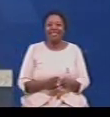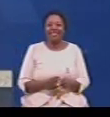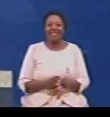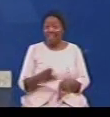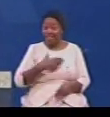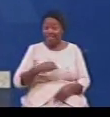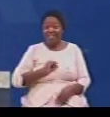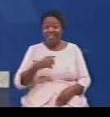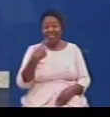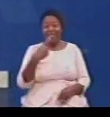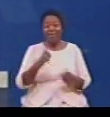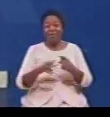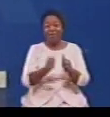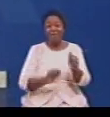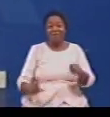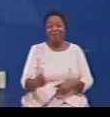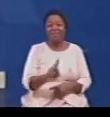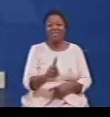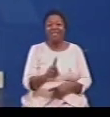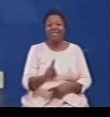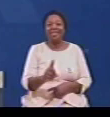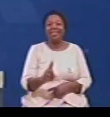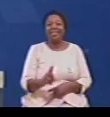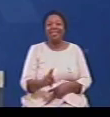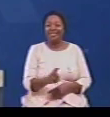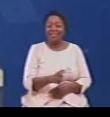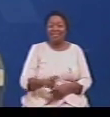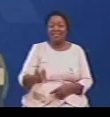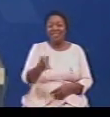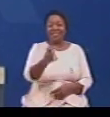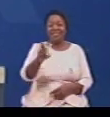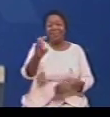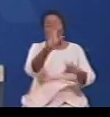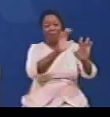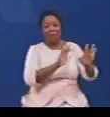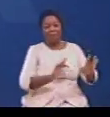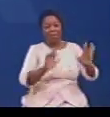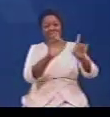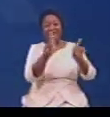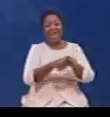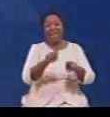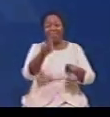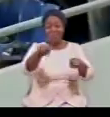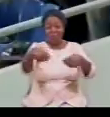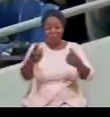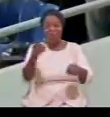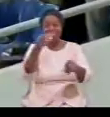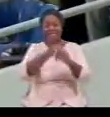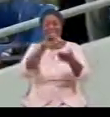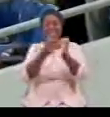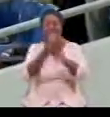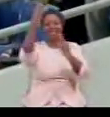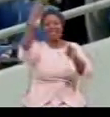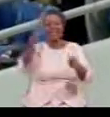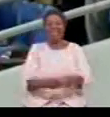And I say to everyone, journey mercies as you go.